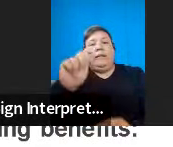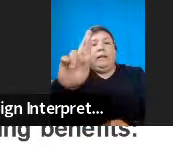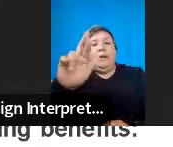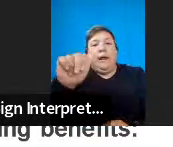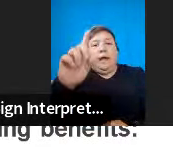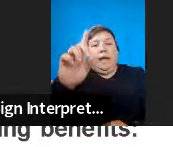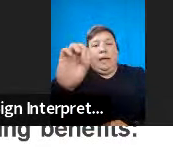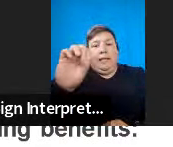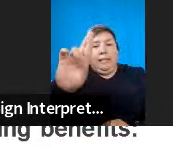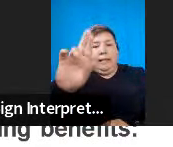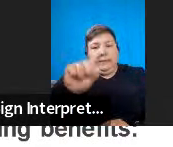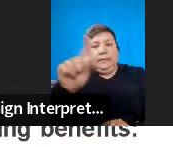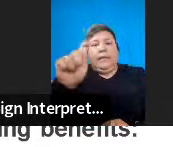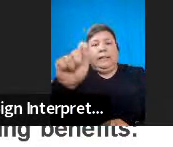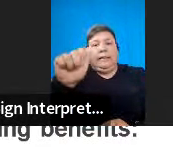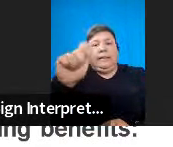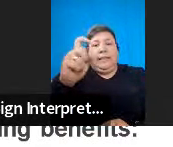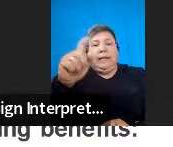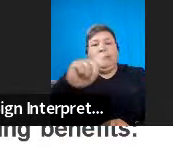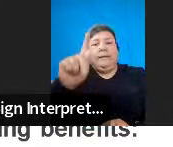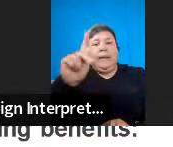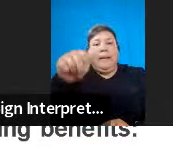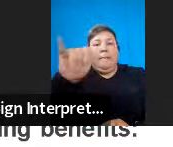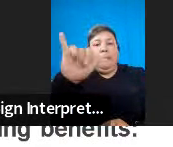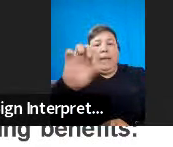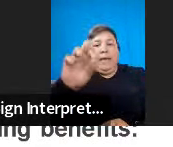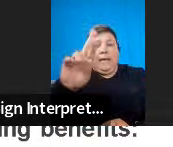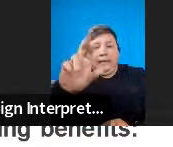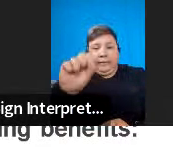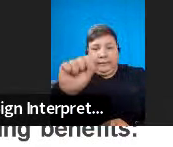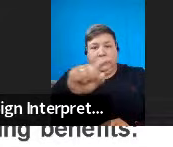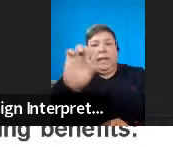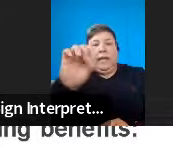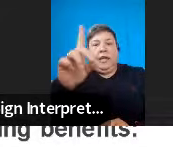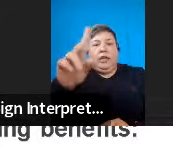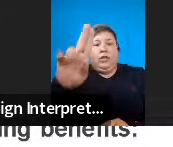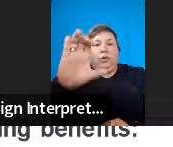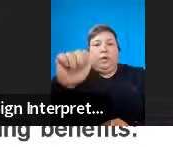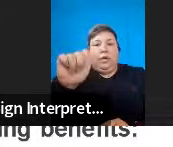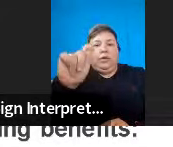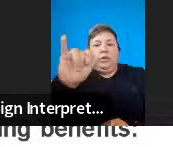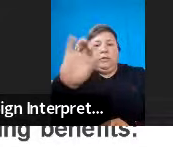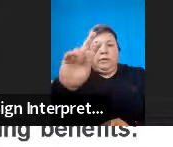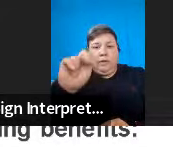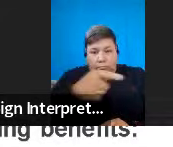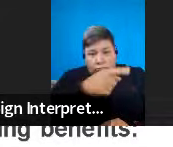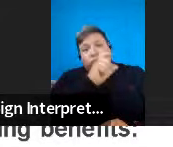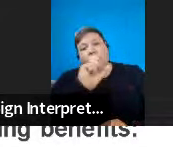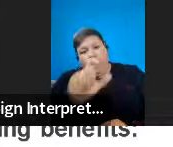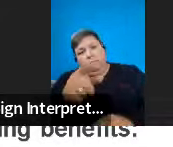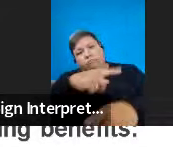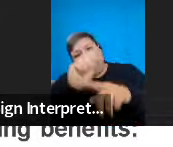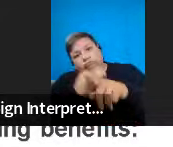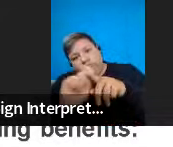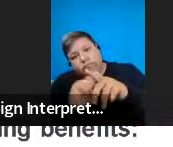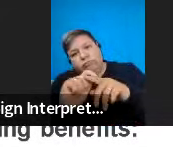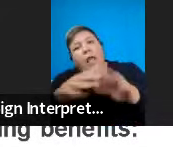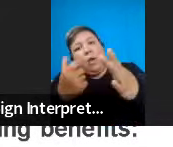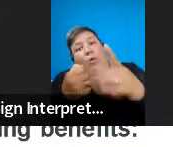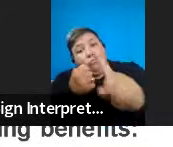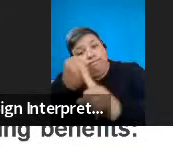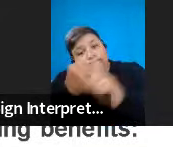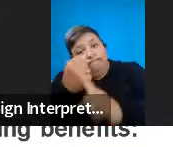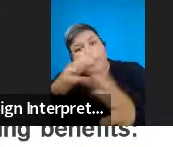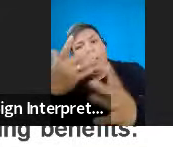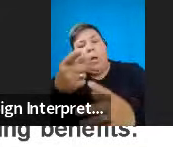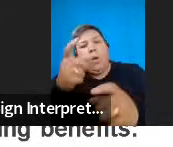Taxpayer Education. And this is one of those divisions also that is there to support us in ensuring that they provide clarity